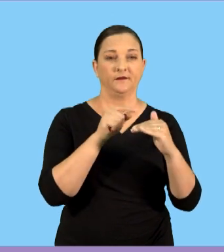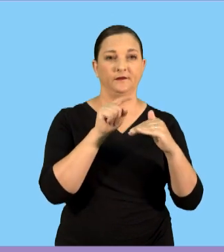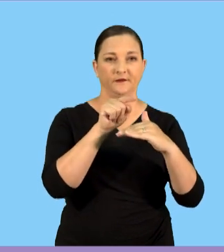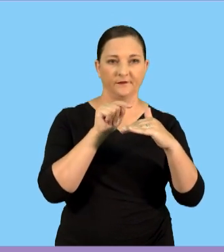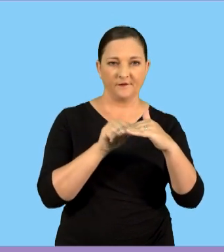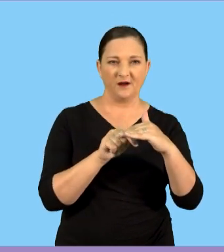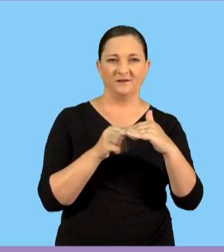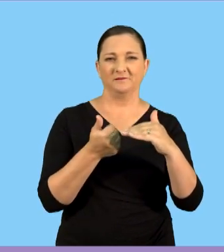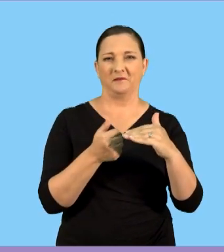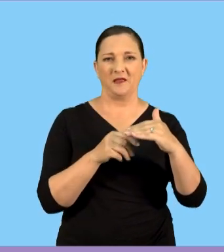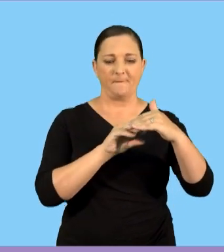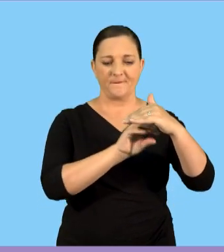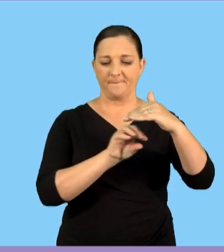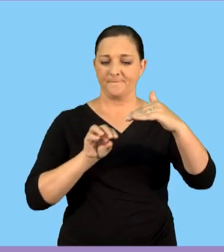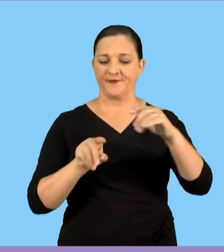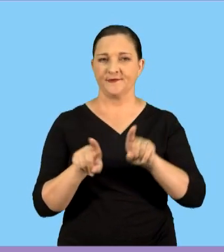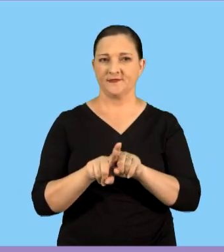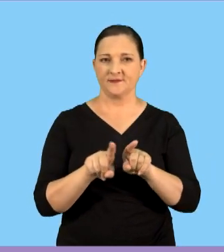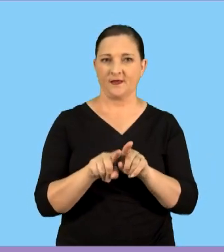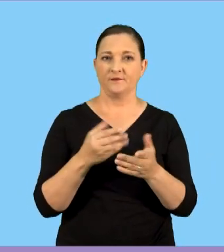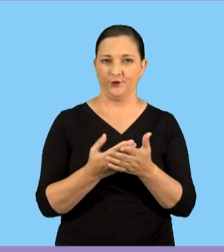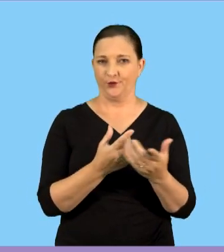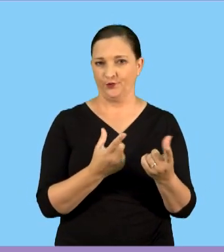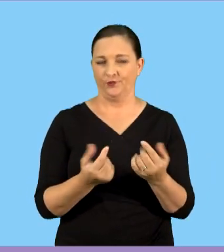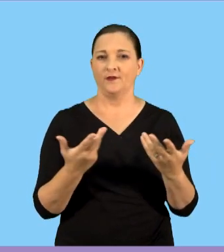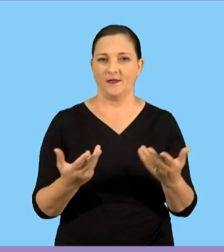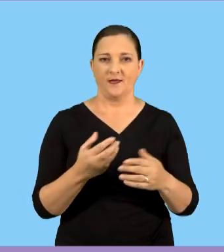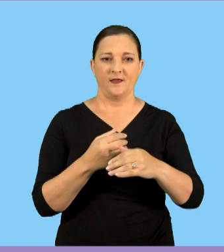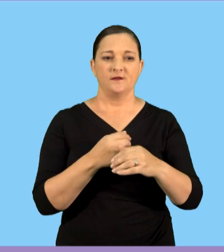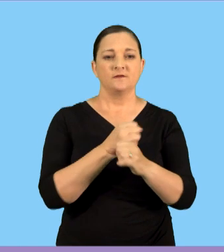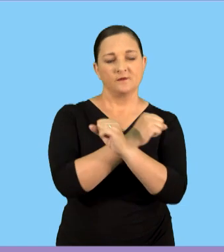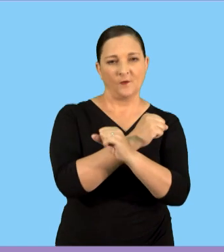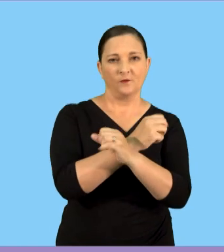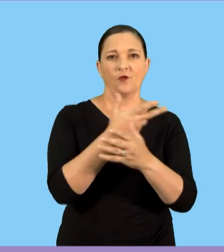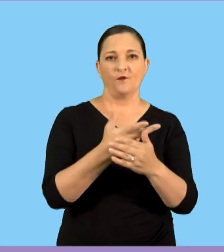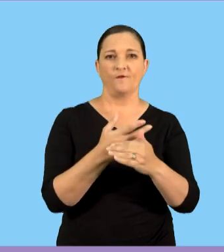base, as well as multiplying fractions.